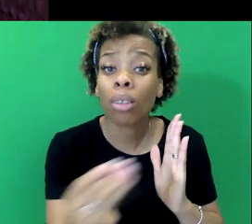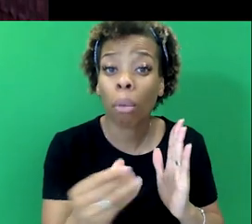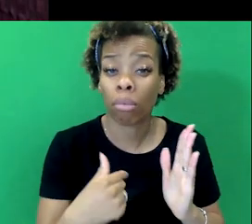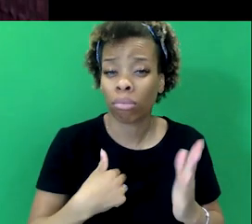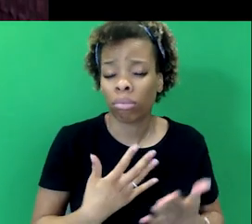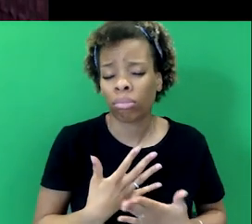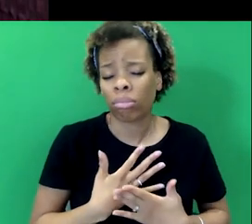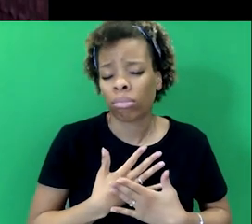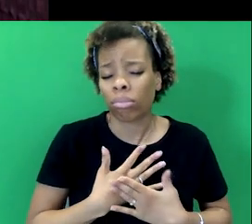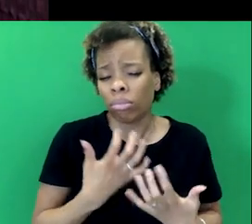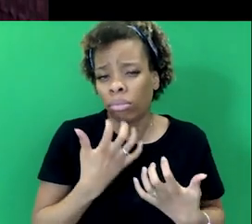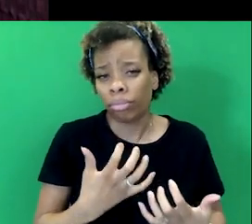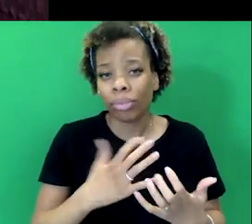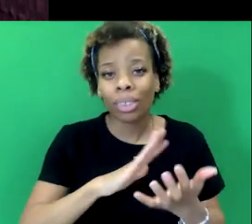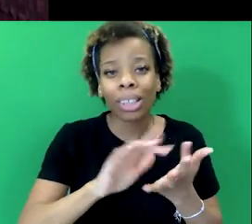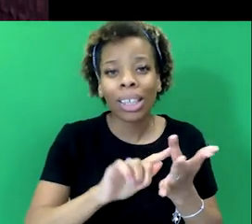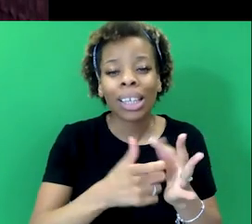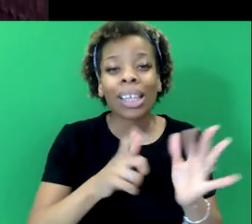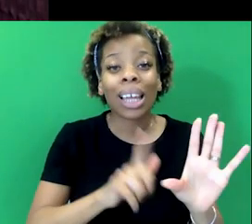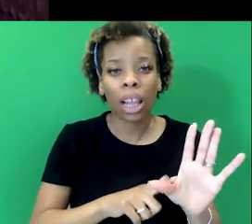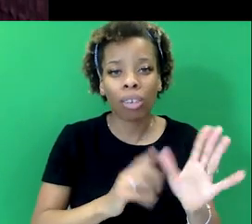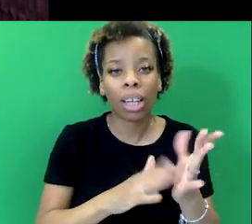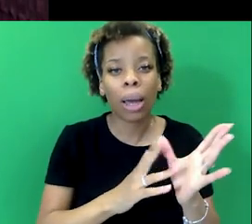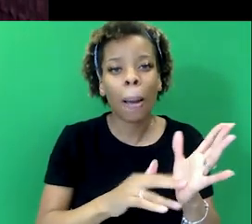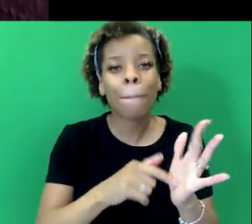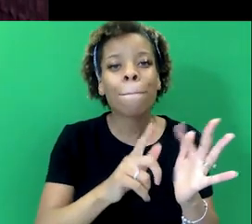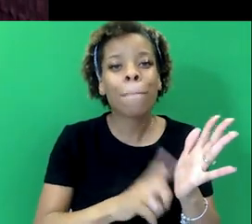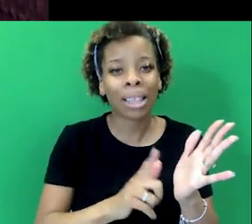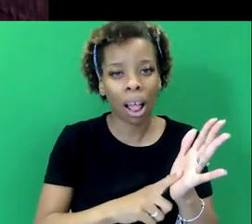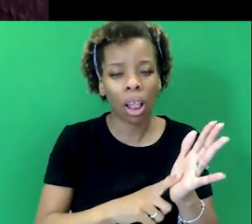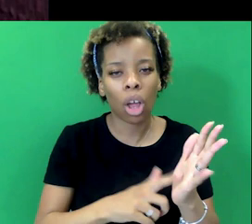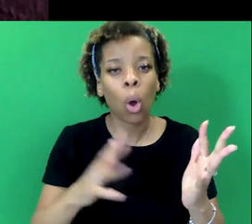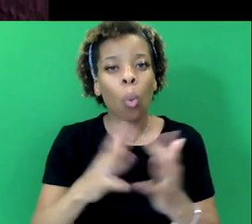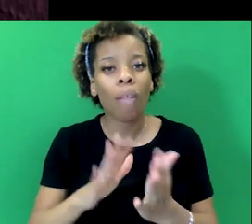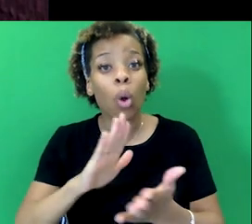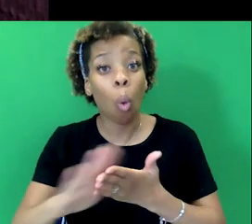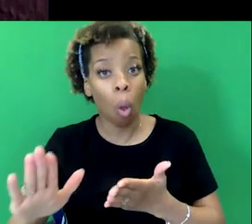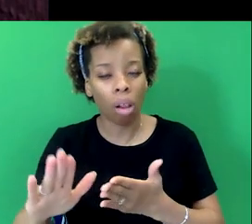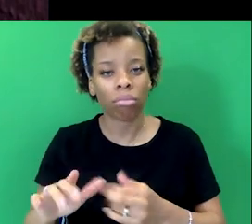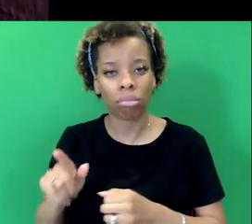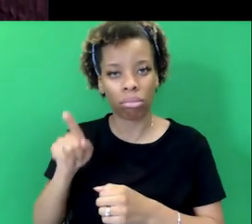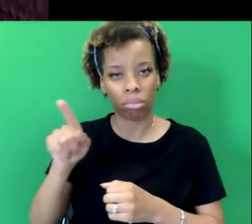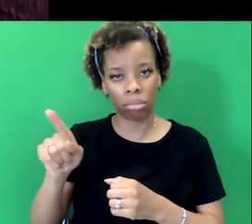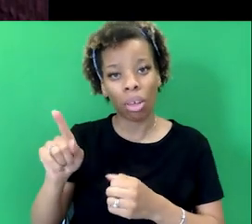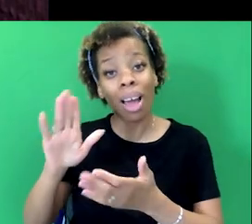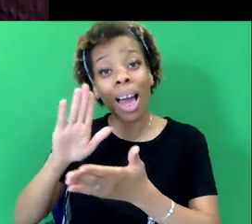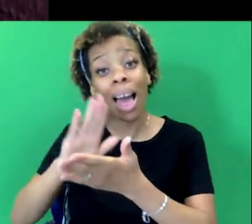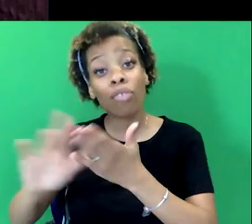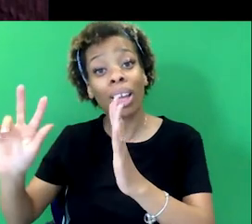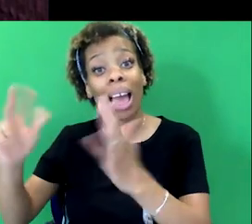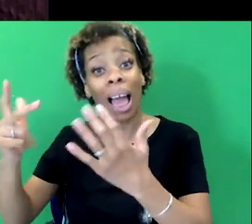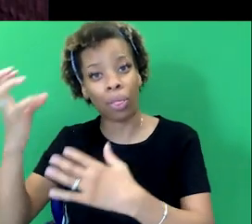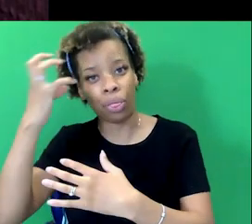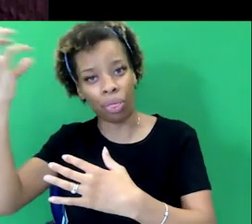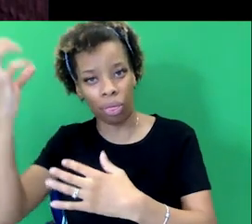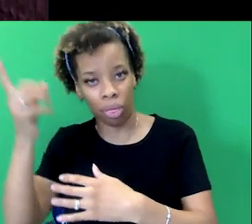from Hilary Mantel's Wolf Hall. There is a scene between Henry VIII and Cromwell. Henry VIII is having